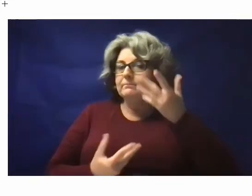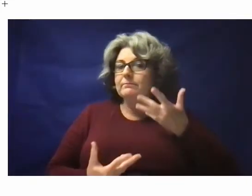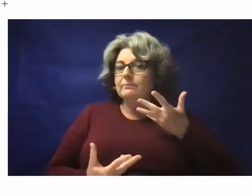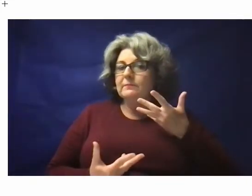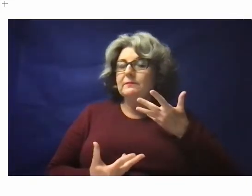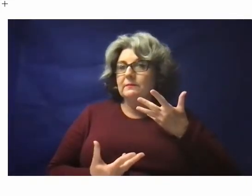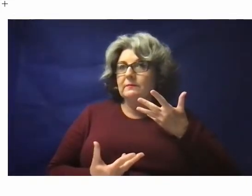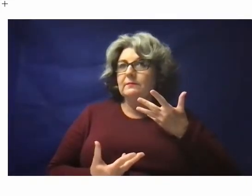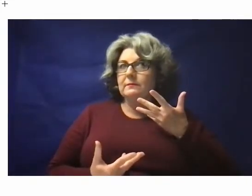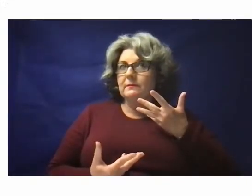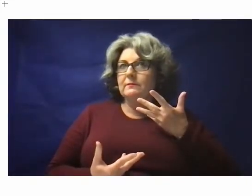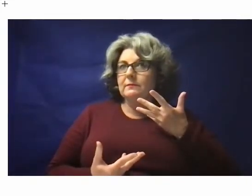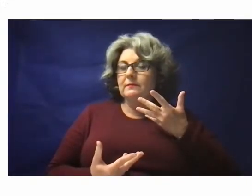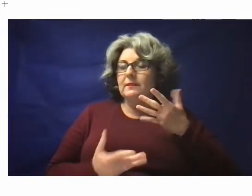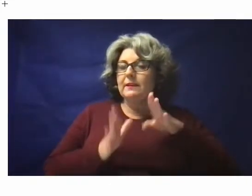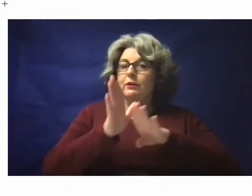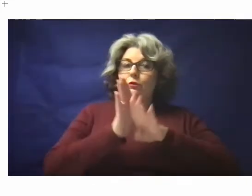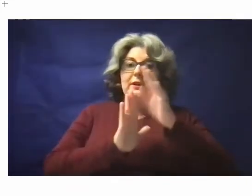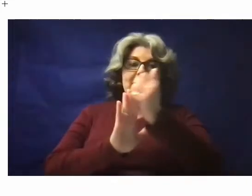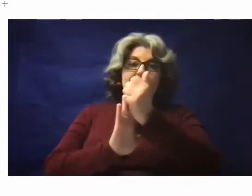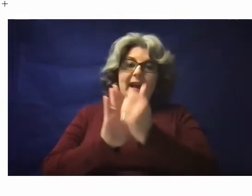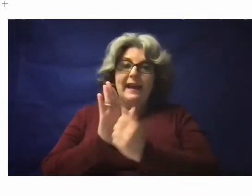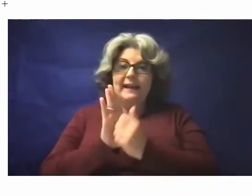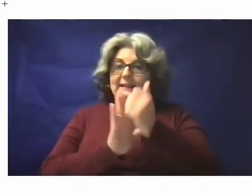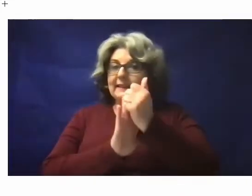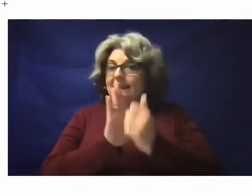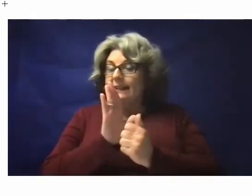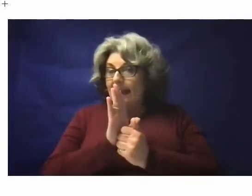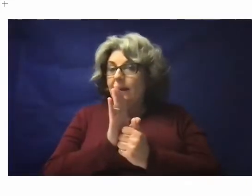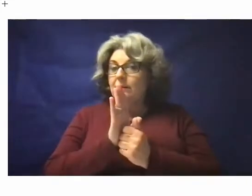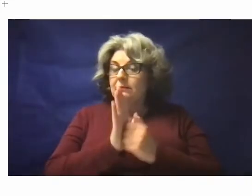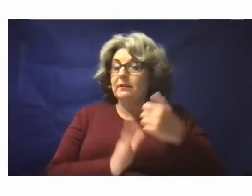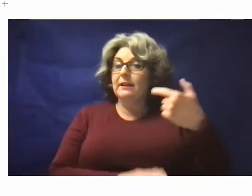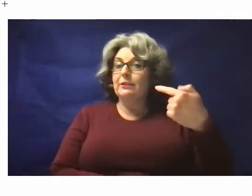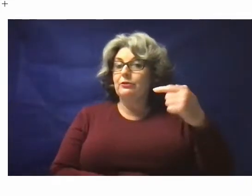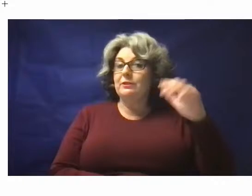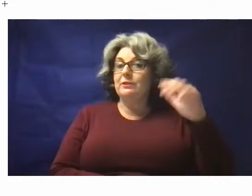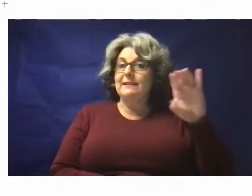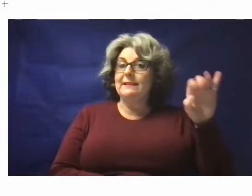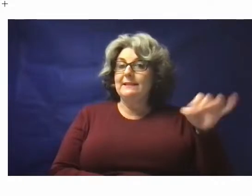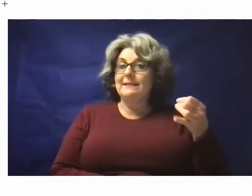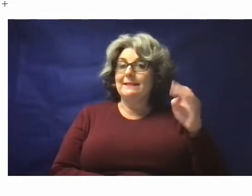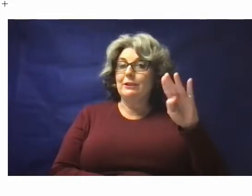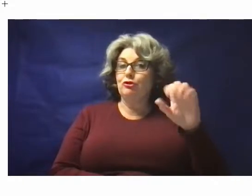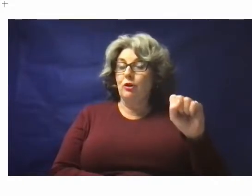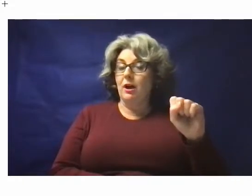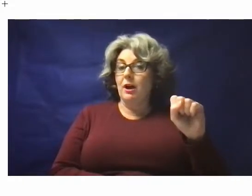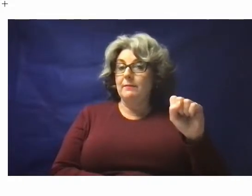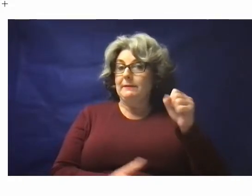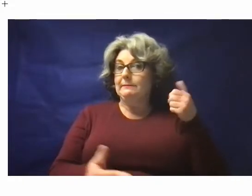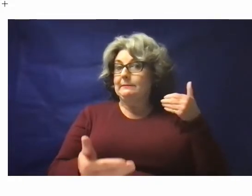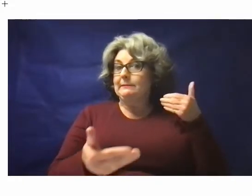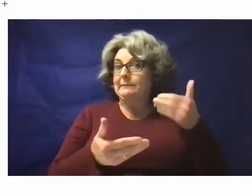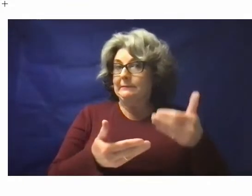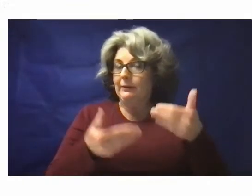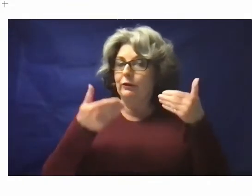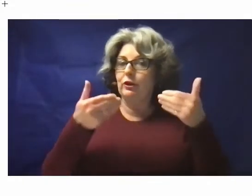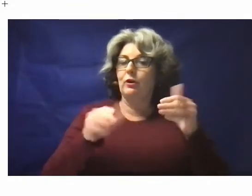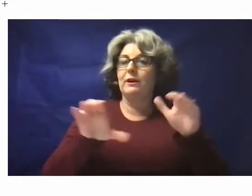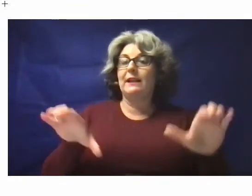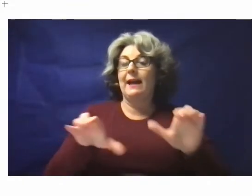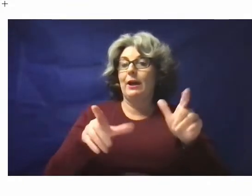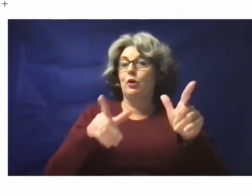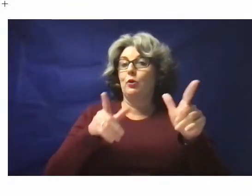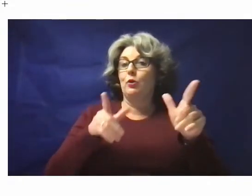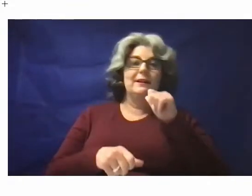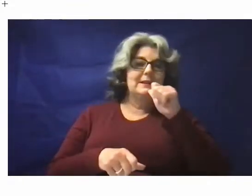actual creating an account and getting that information right away, so that when there is a closing date that's coming quickly, you're able to act quickly and not wait